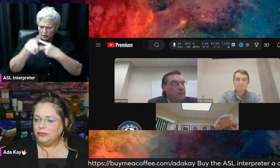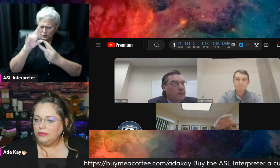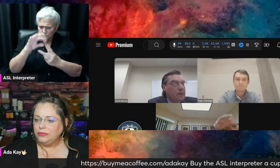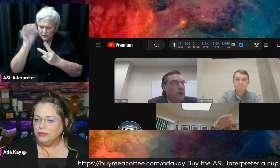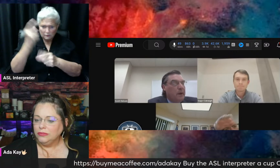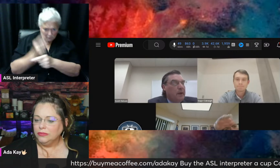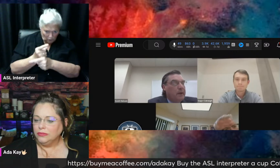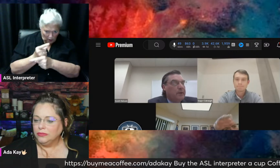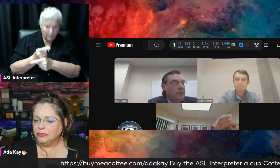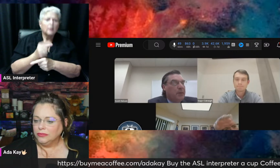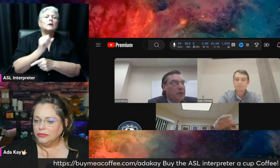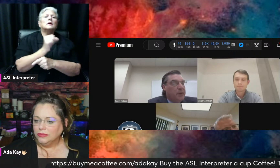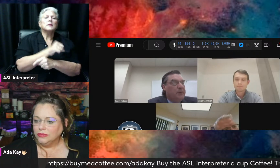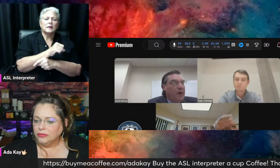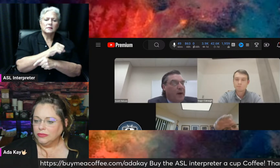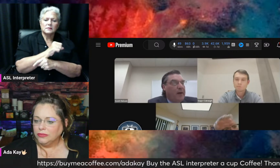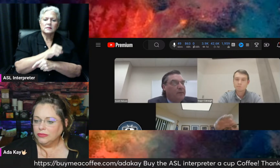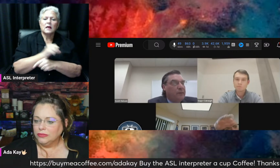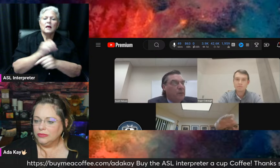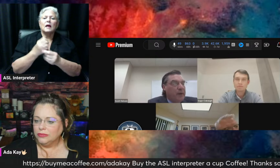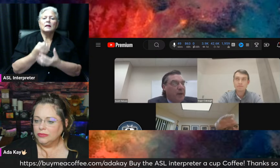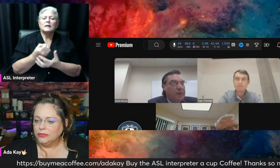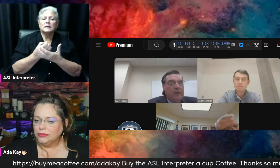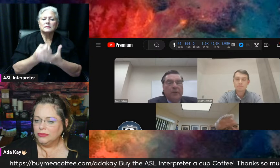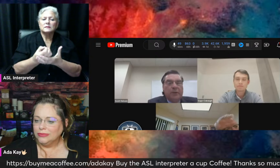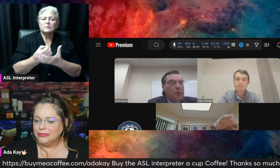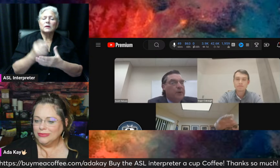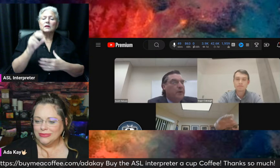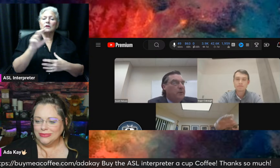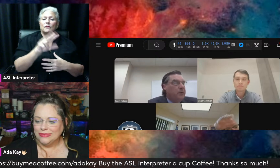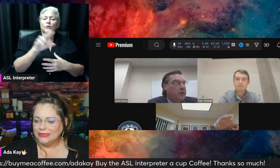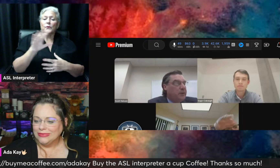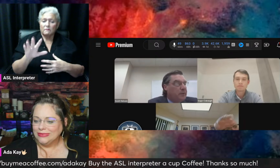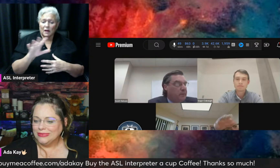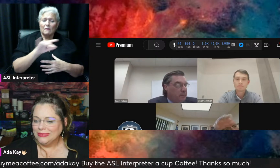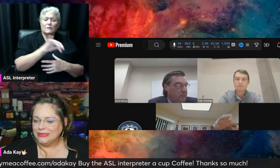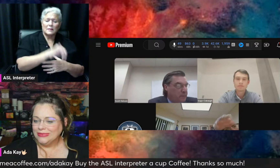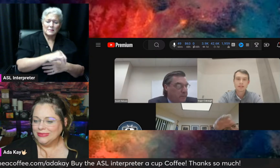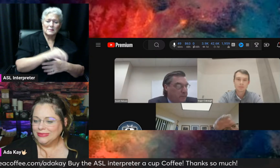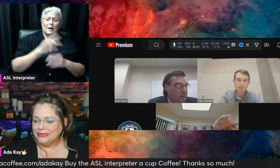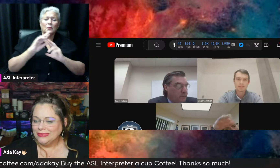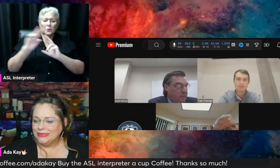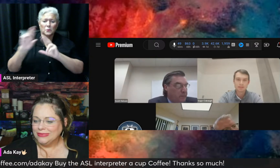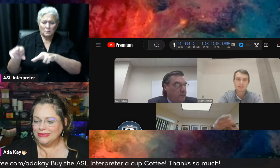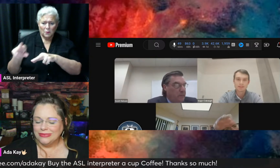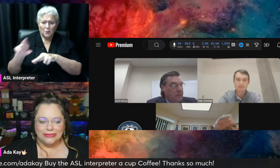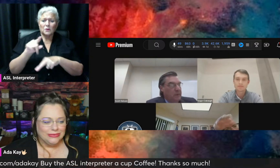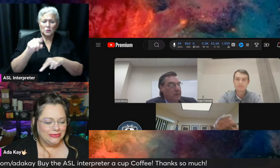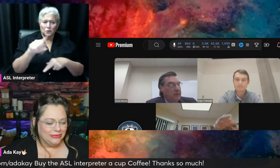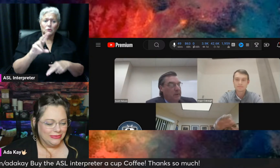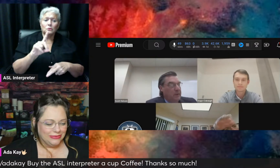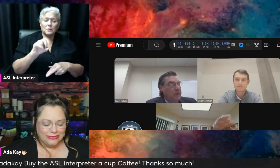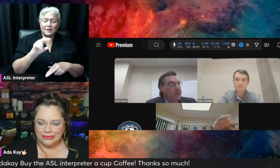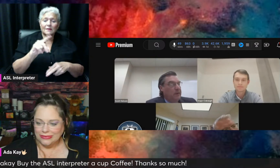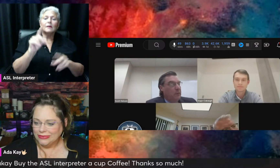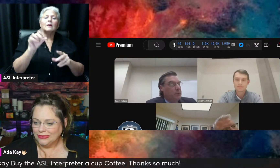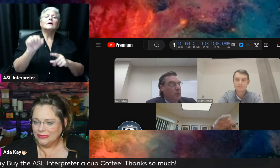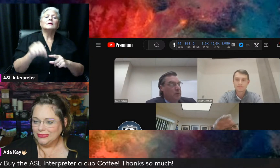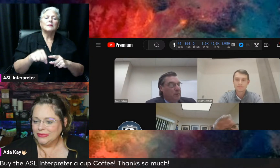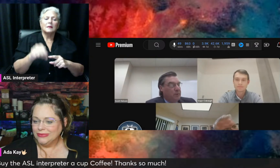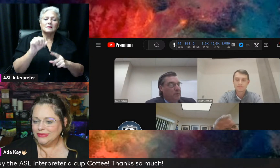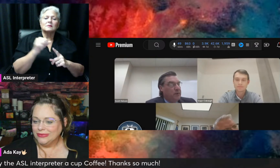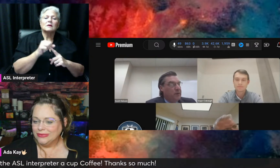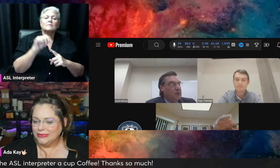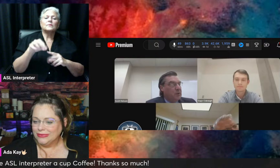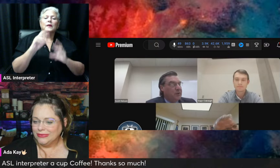Yep. And Exhibit 35, would that be the report that you did? I believe so, yes. And the